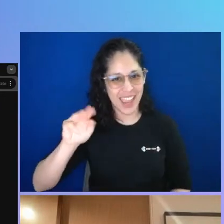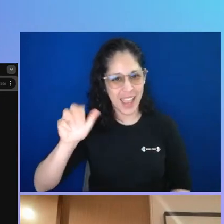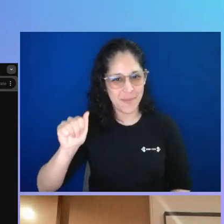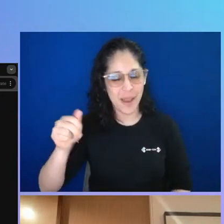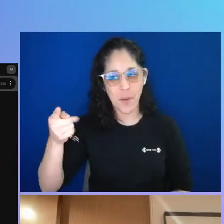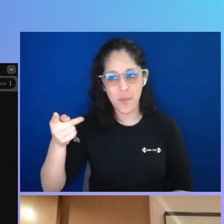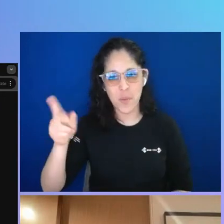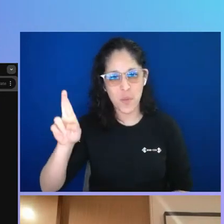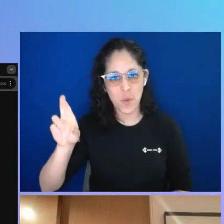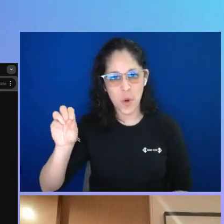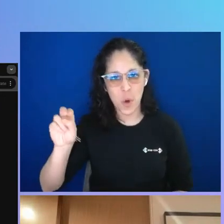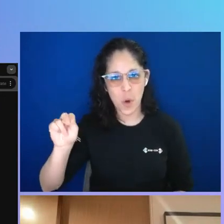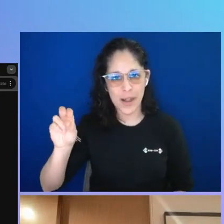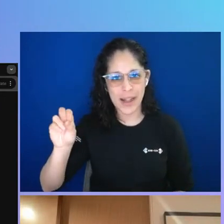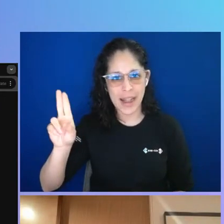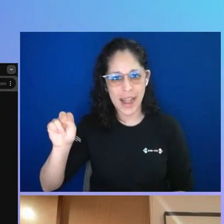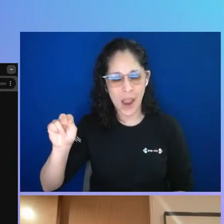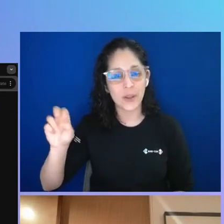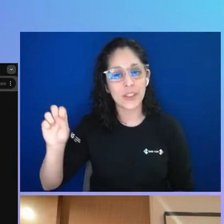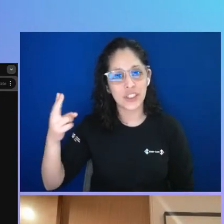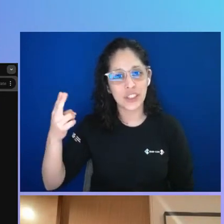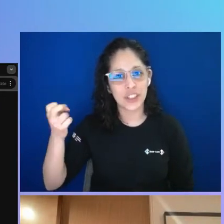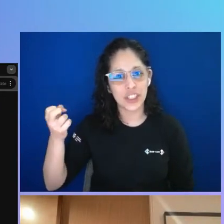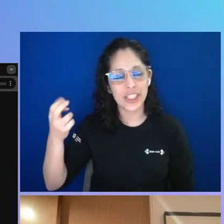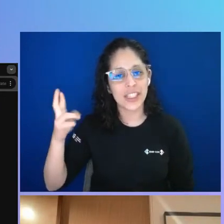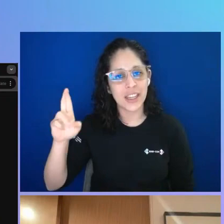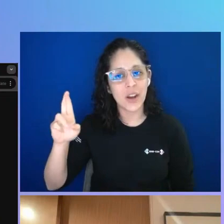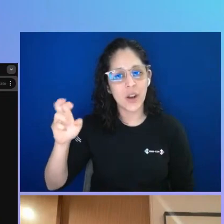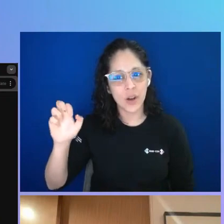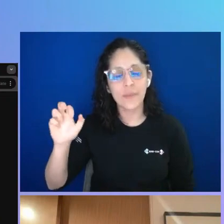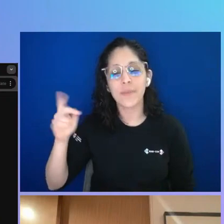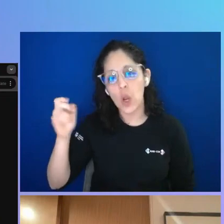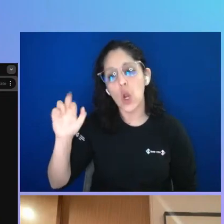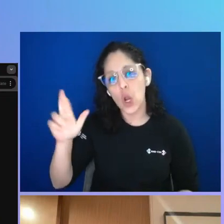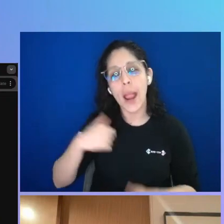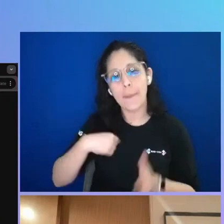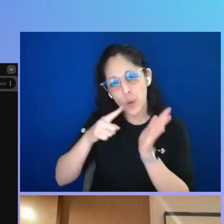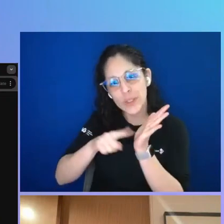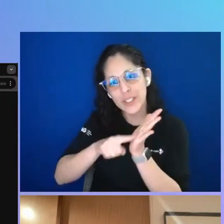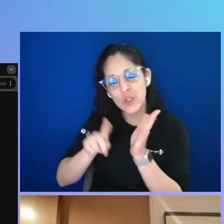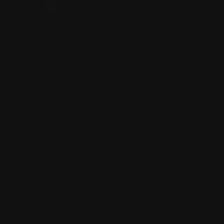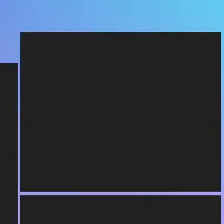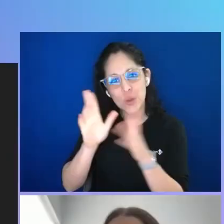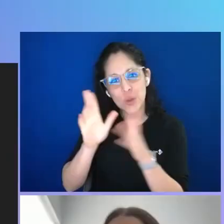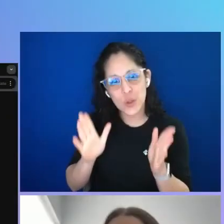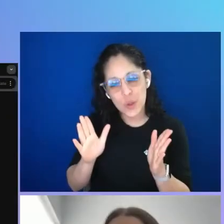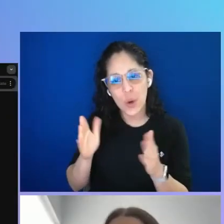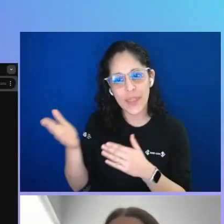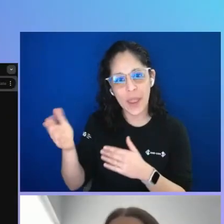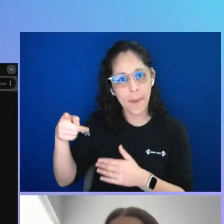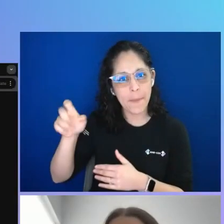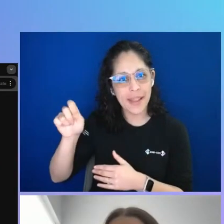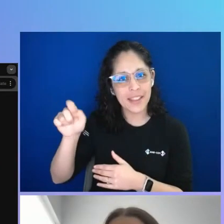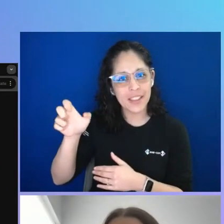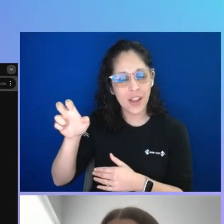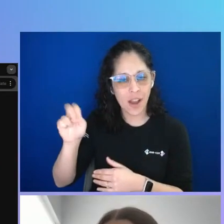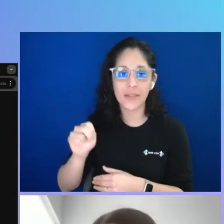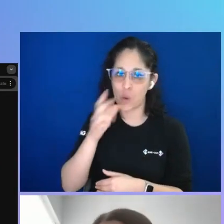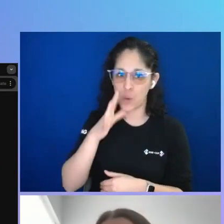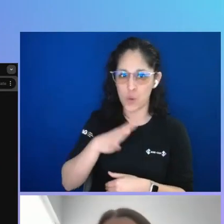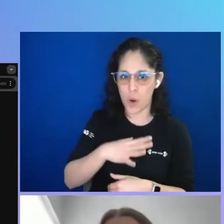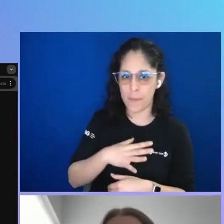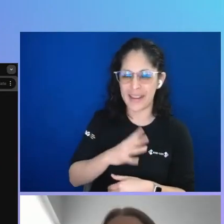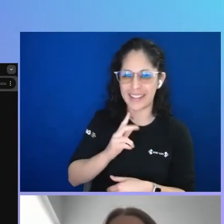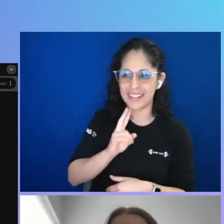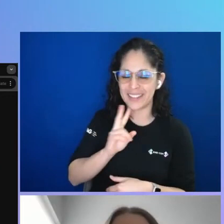are she, her, and I'm a user researcher at Peloton. I'm a woman in her mid-20s with blonde hair, and I'm wearing a